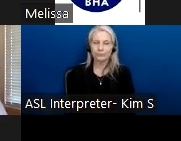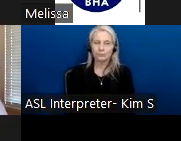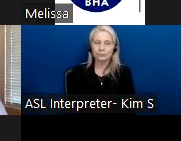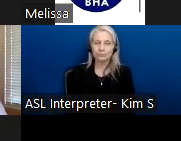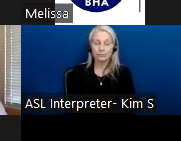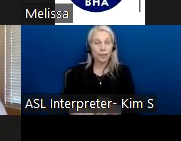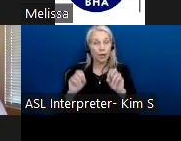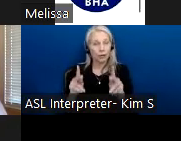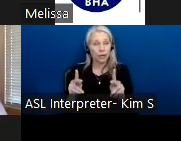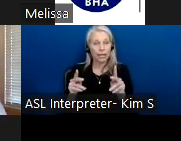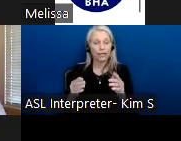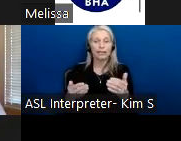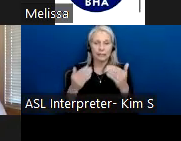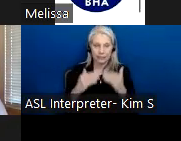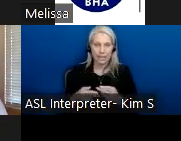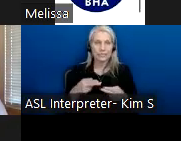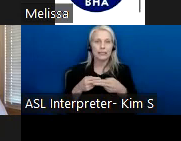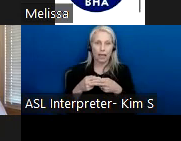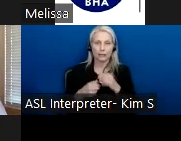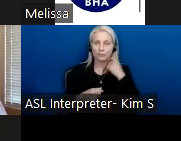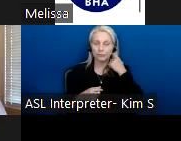Okay, we can go to the next slide.